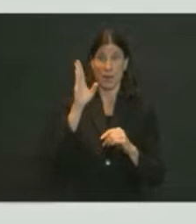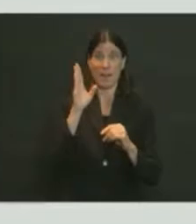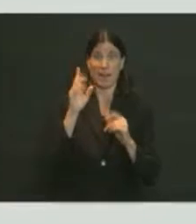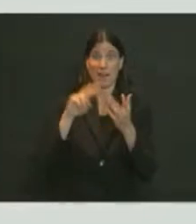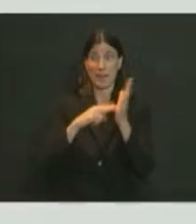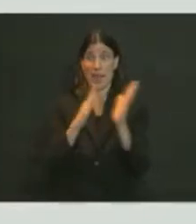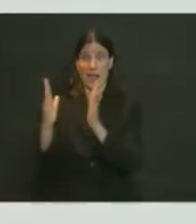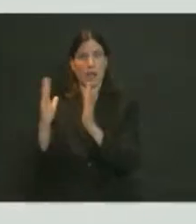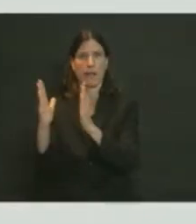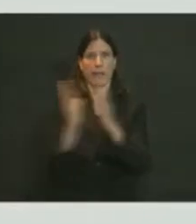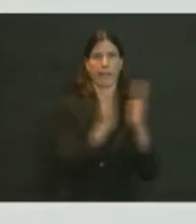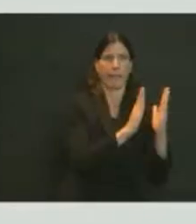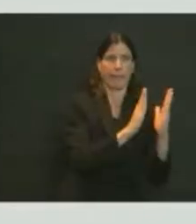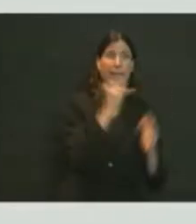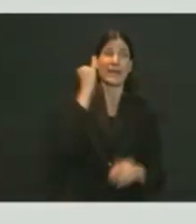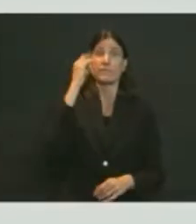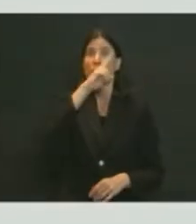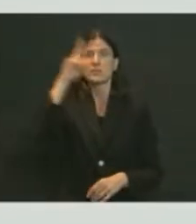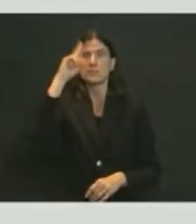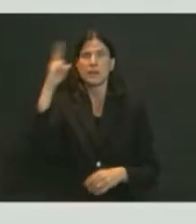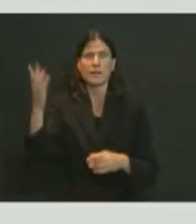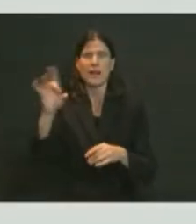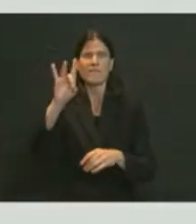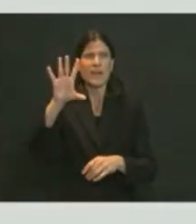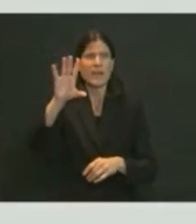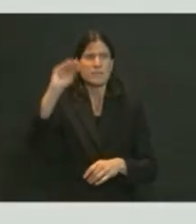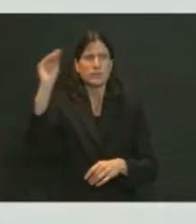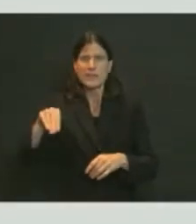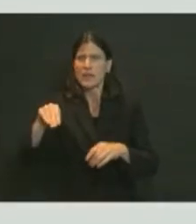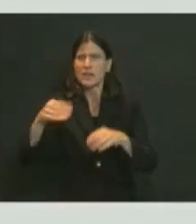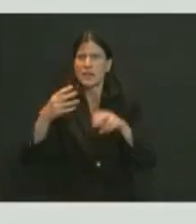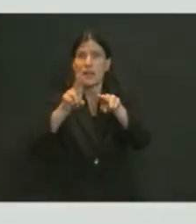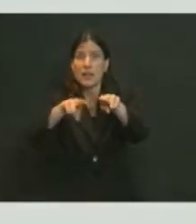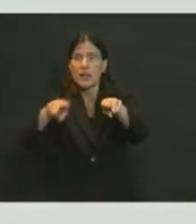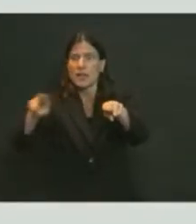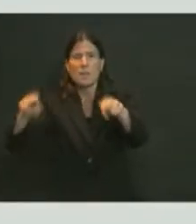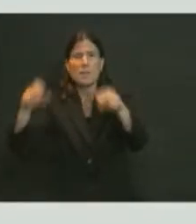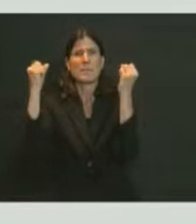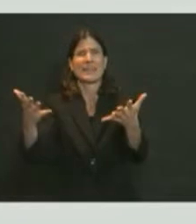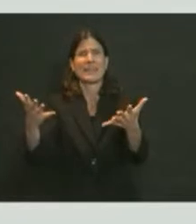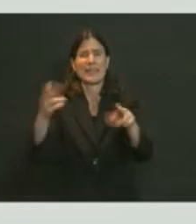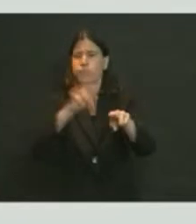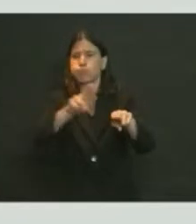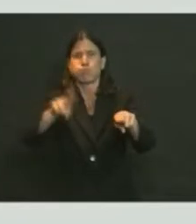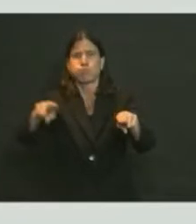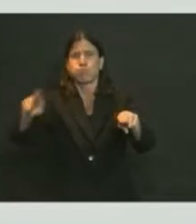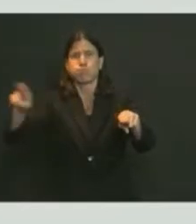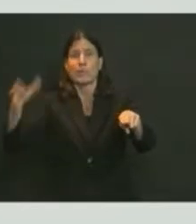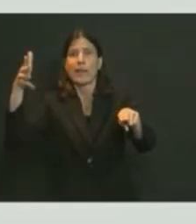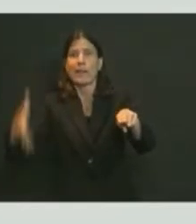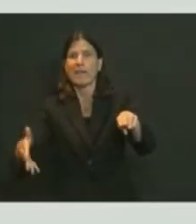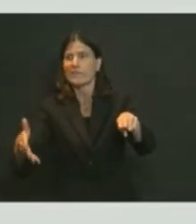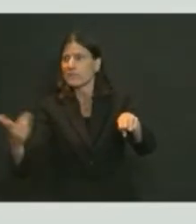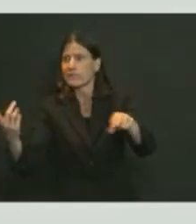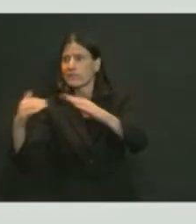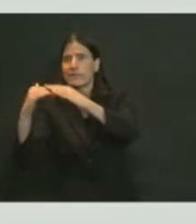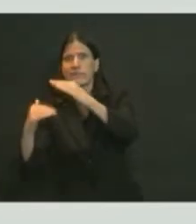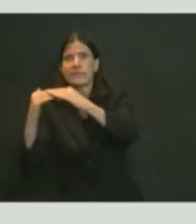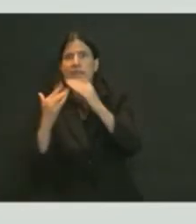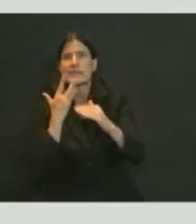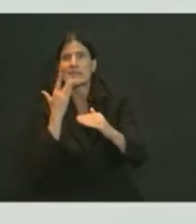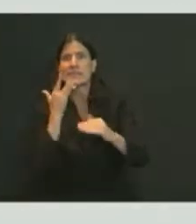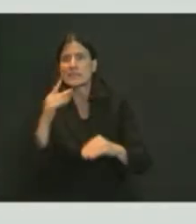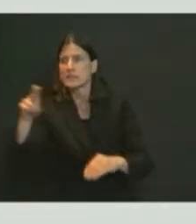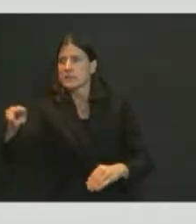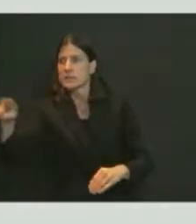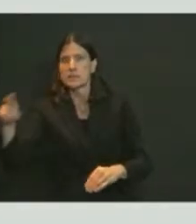see a spike in hospitalizations and we end up with 85% or more of beds filled with COVID